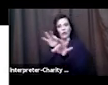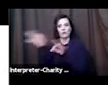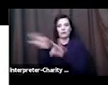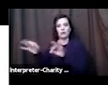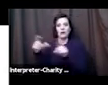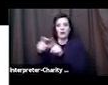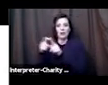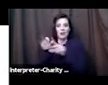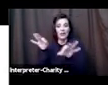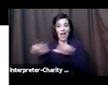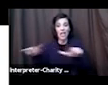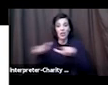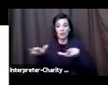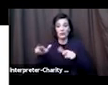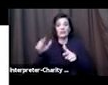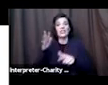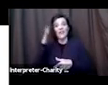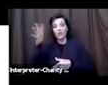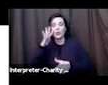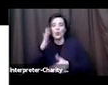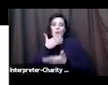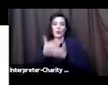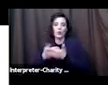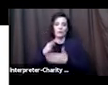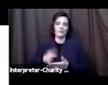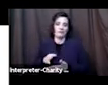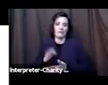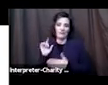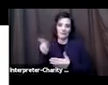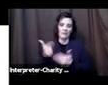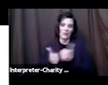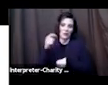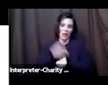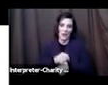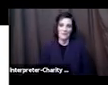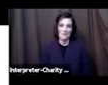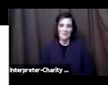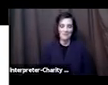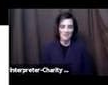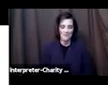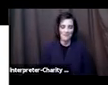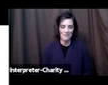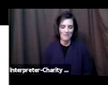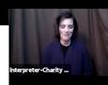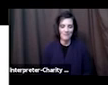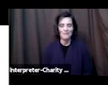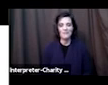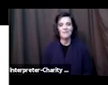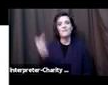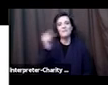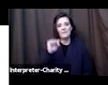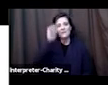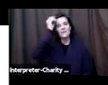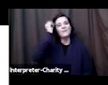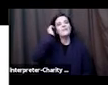you a good takeaway most of the time. Sounds quick. Thanks, Haley. So